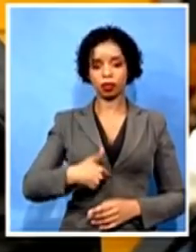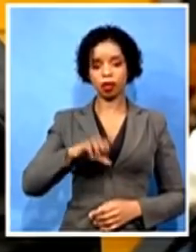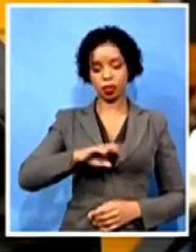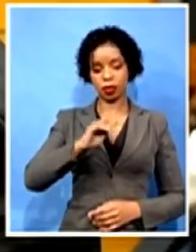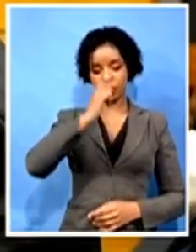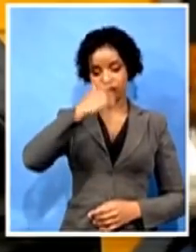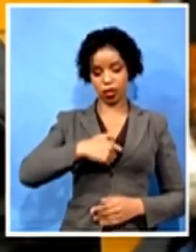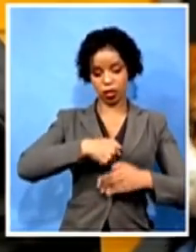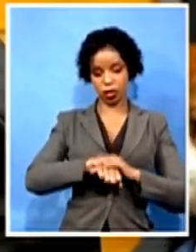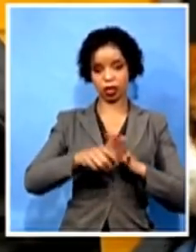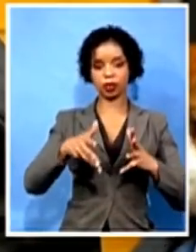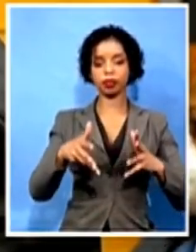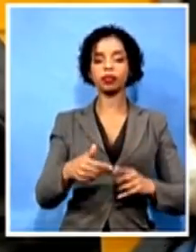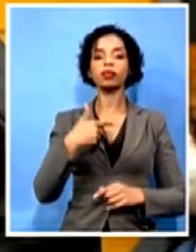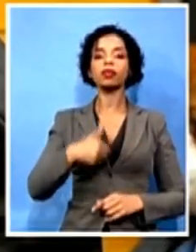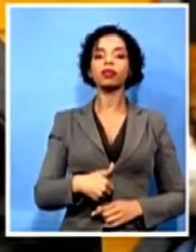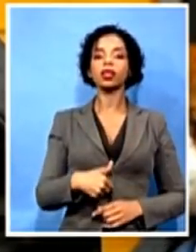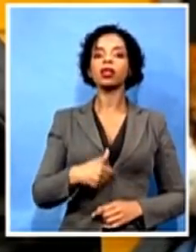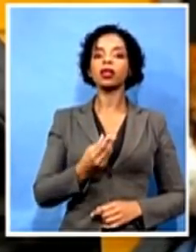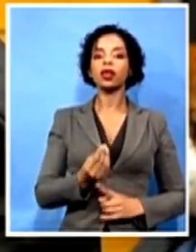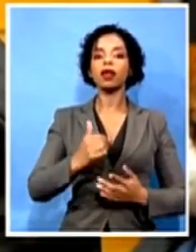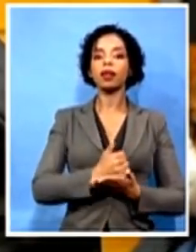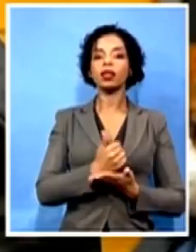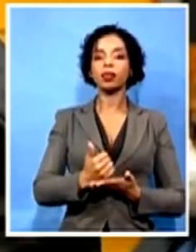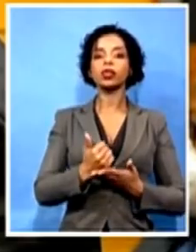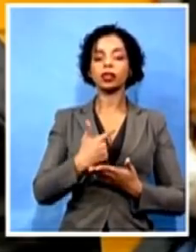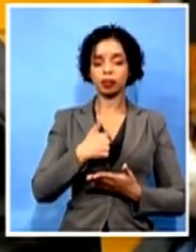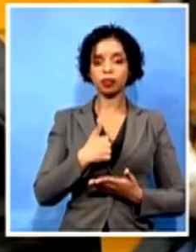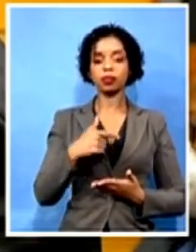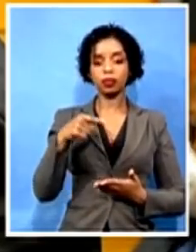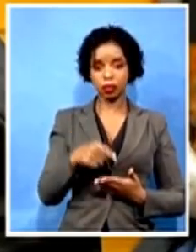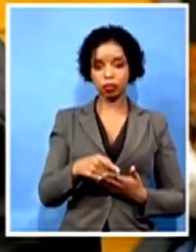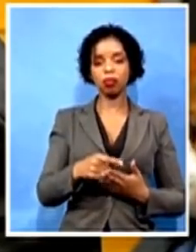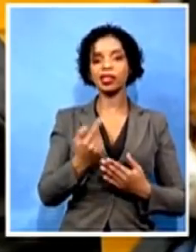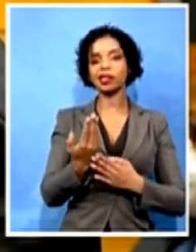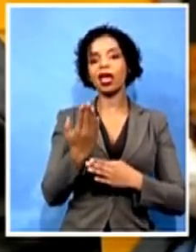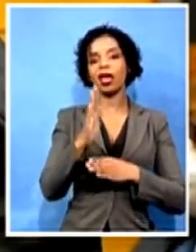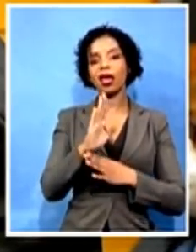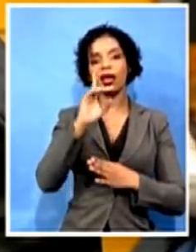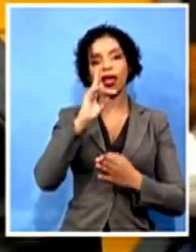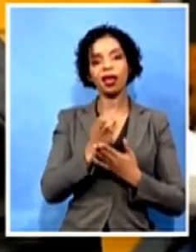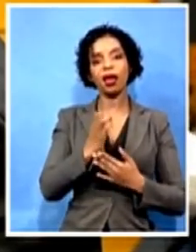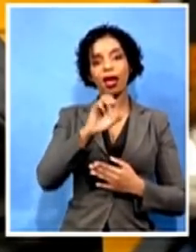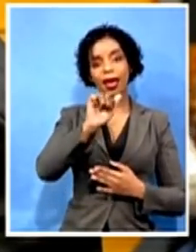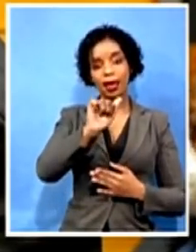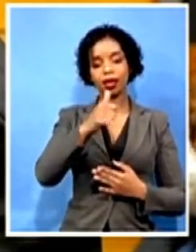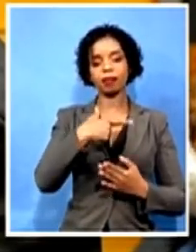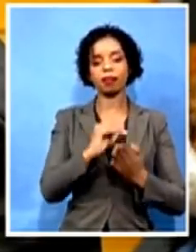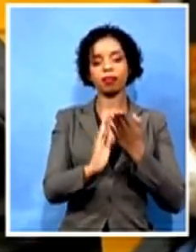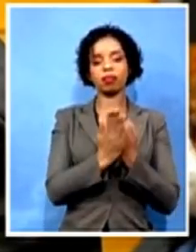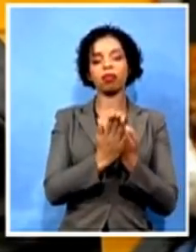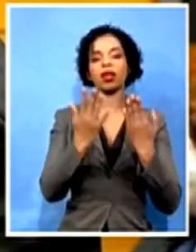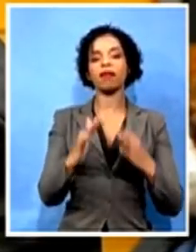copy of which I attach here to as Annexure Capital A. I previously deposed to the affidavit on the 6th of February 2019 at